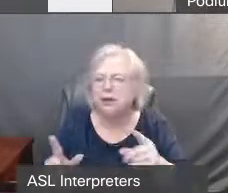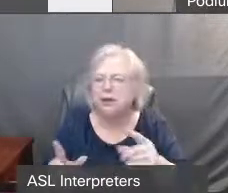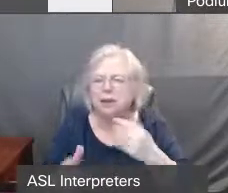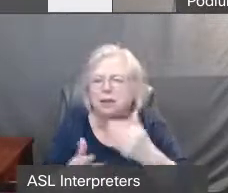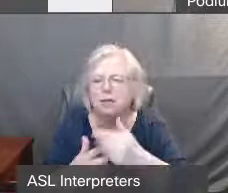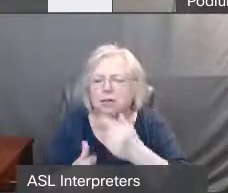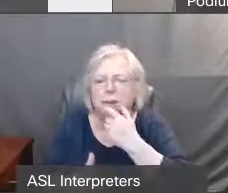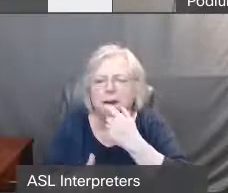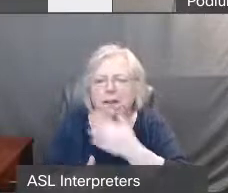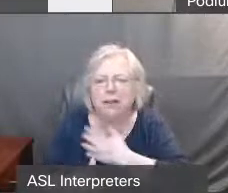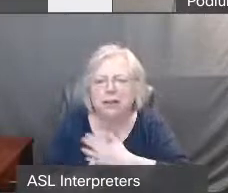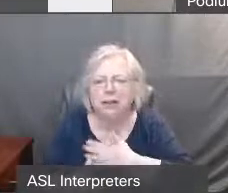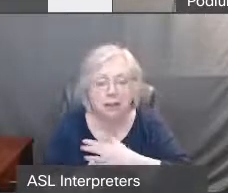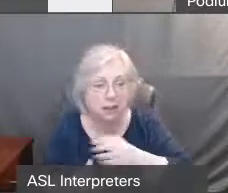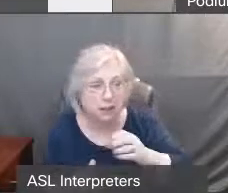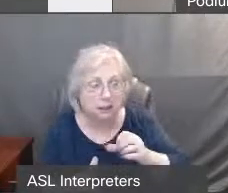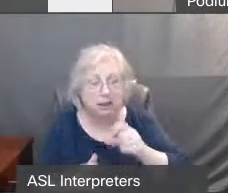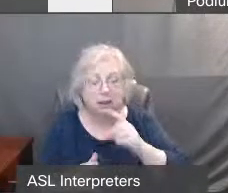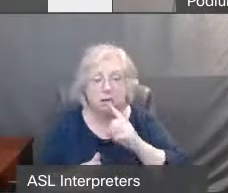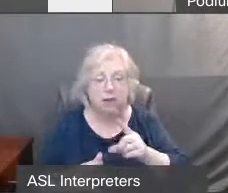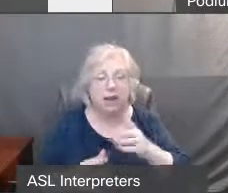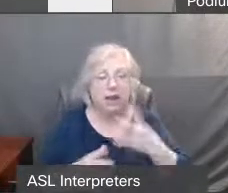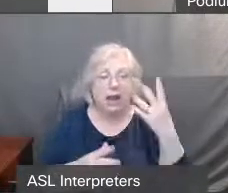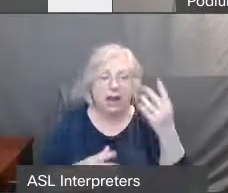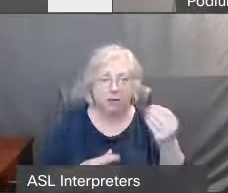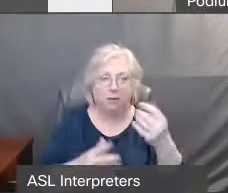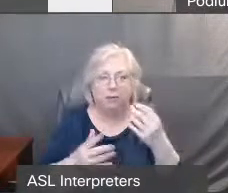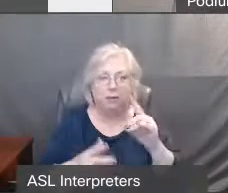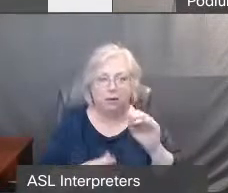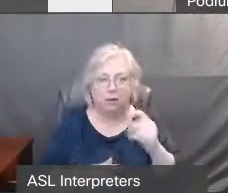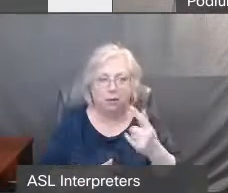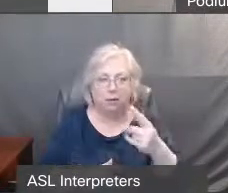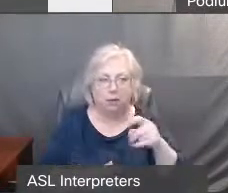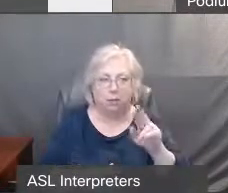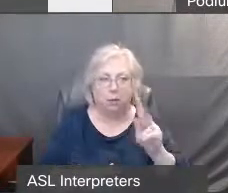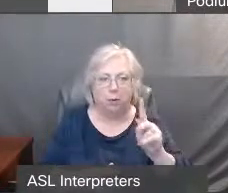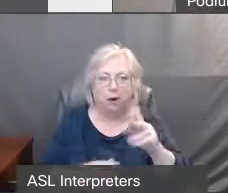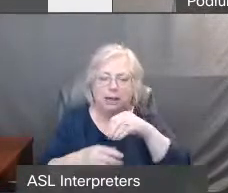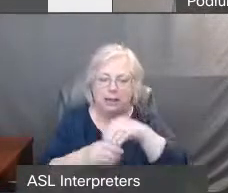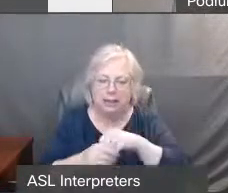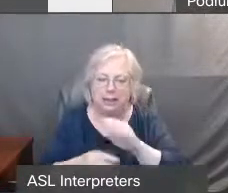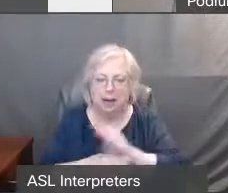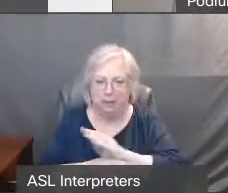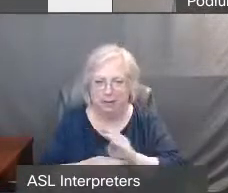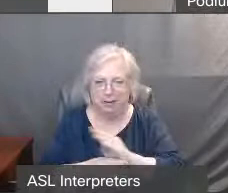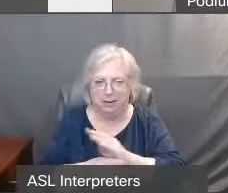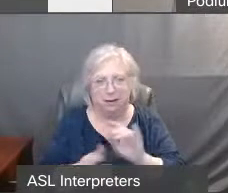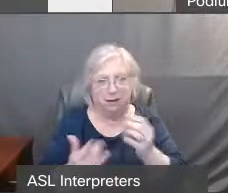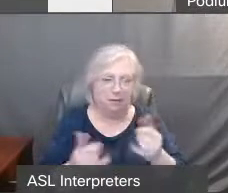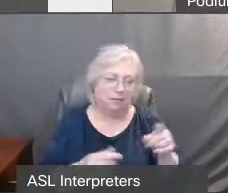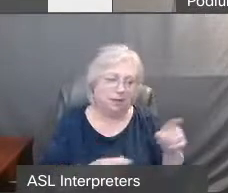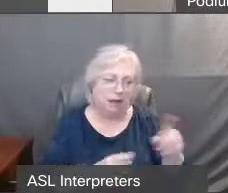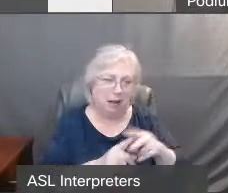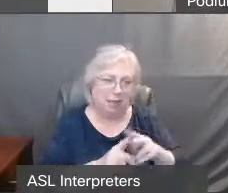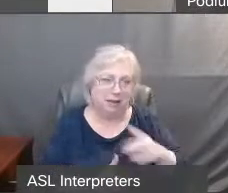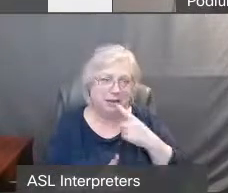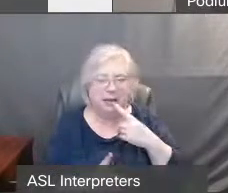hear you. Sorry, can you hear me? Is really an outdoor dog park inside of business. Now, they can say it's an outdoor play area, but